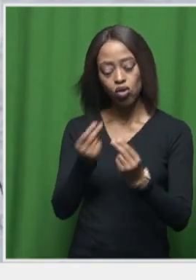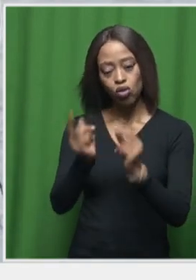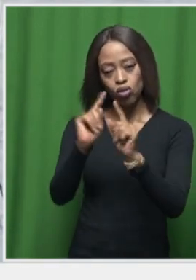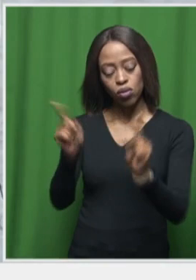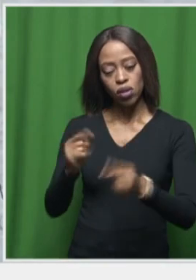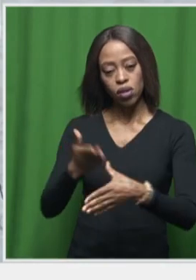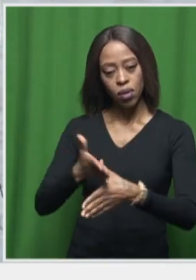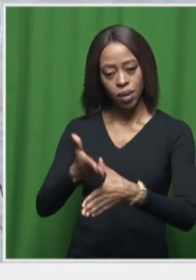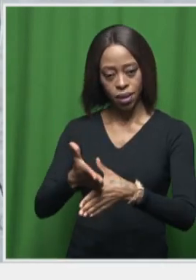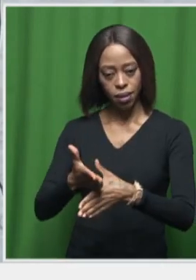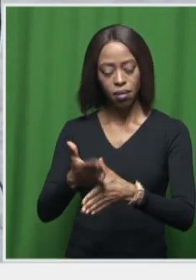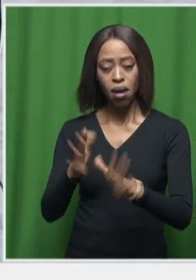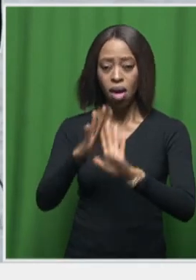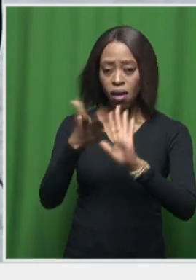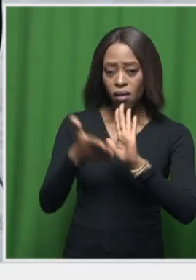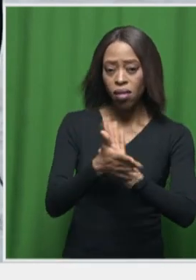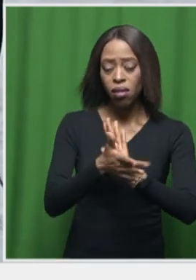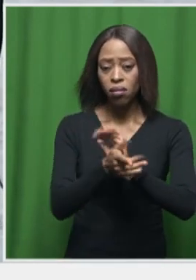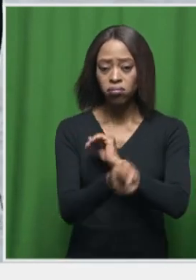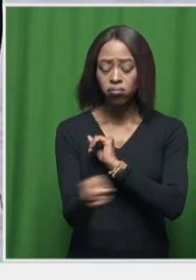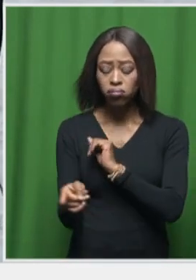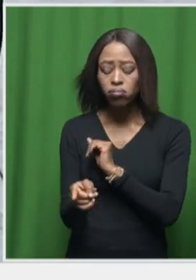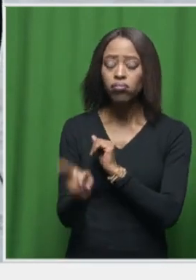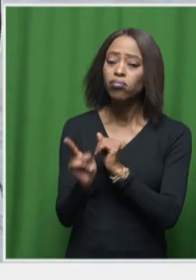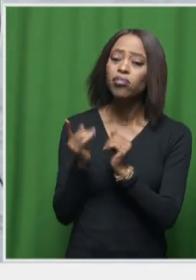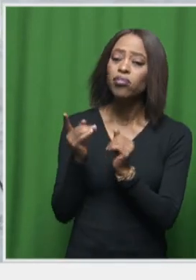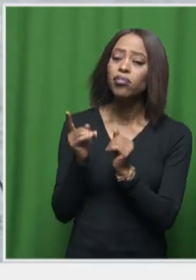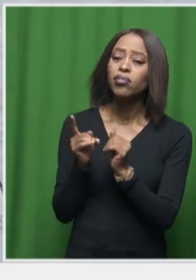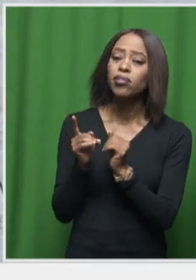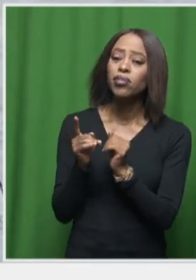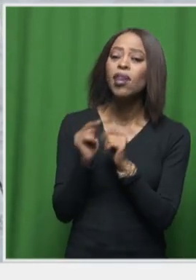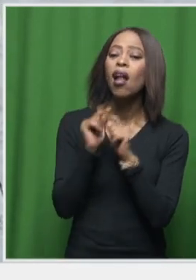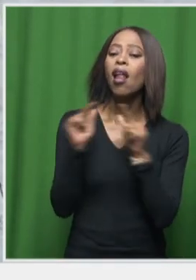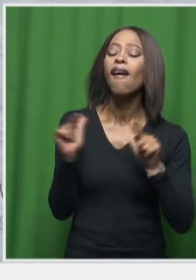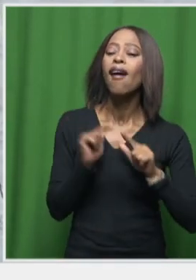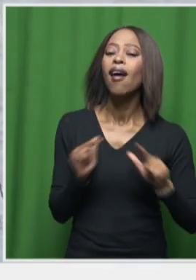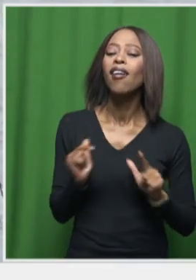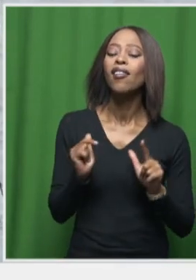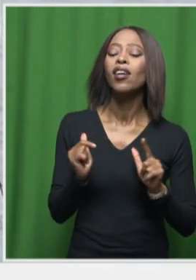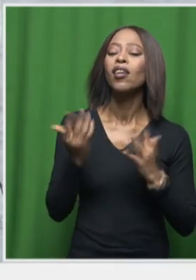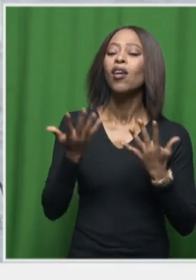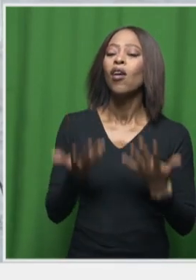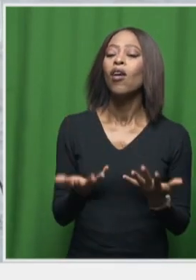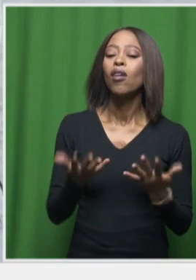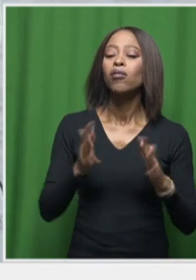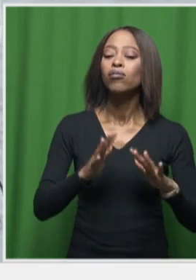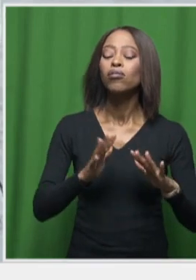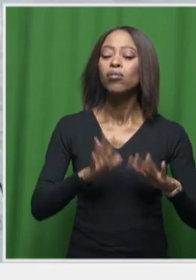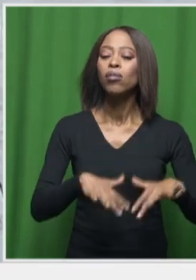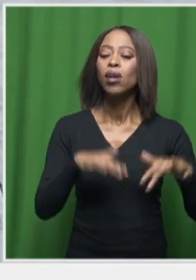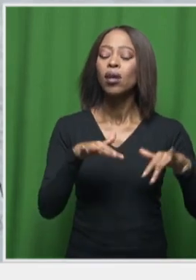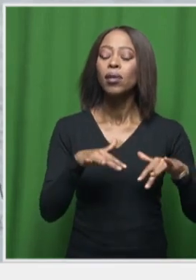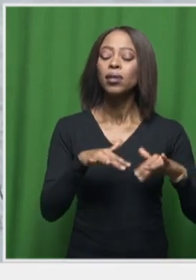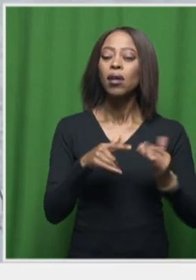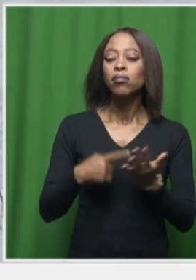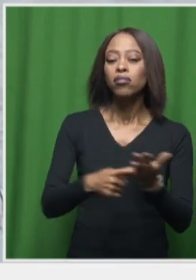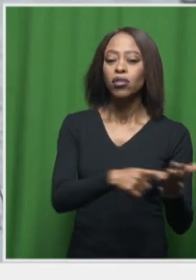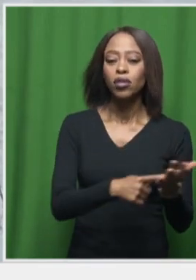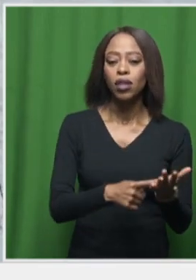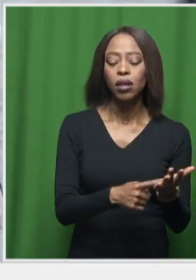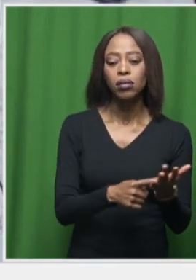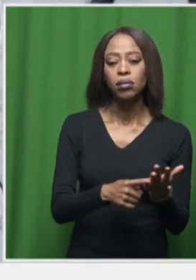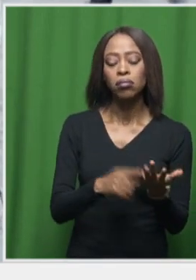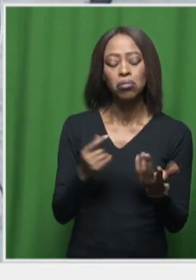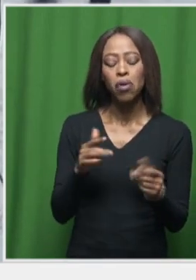you will have everything that has to go with the level of such a sitting. So all I could say is that there will be